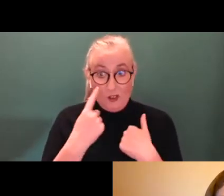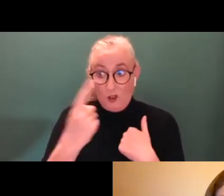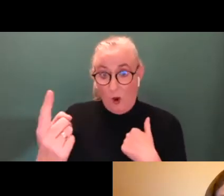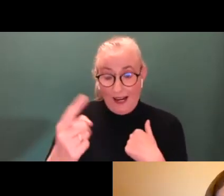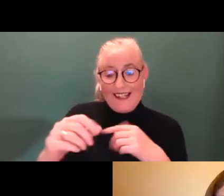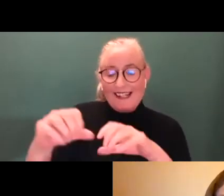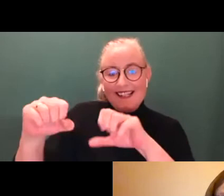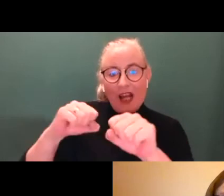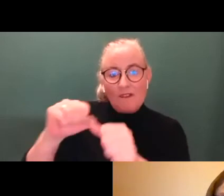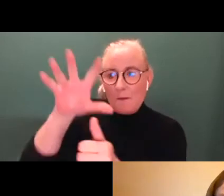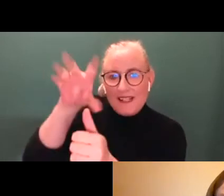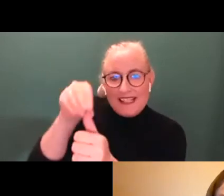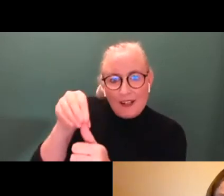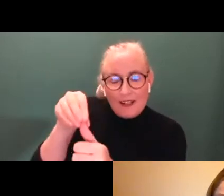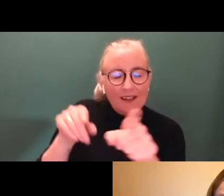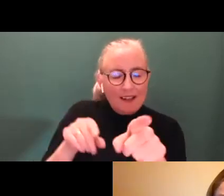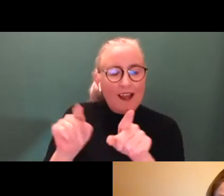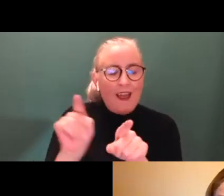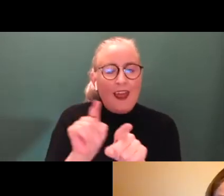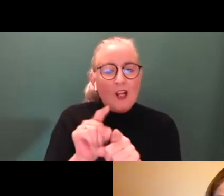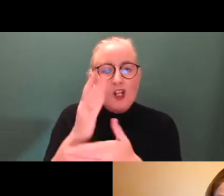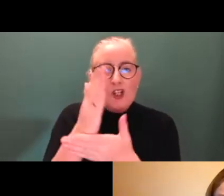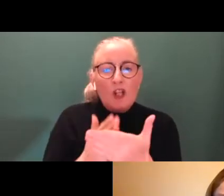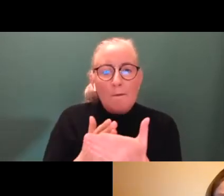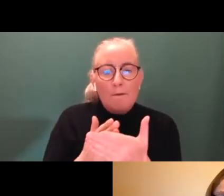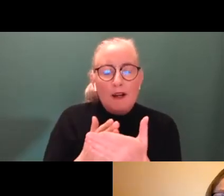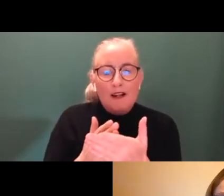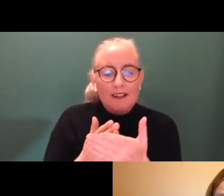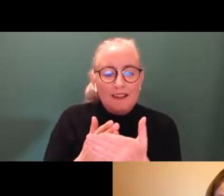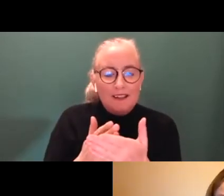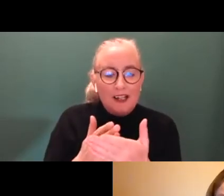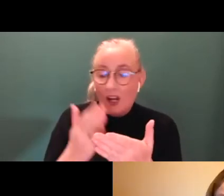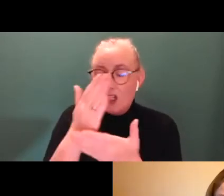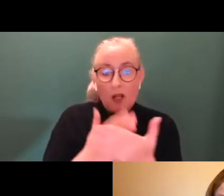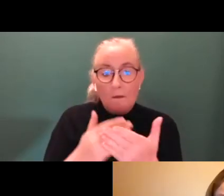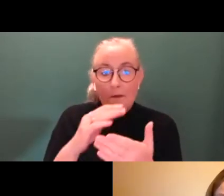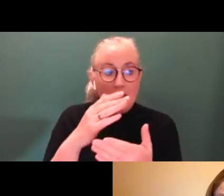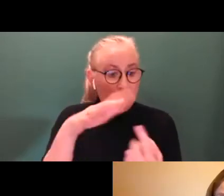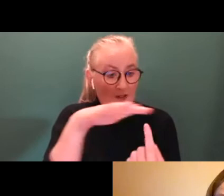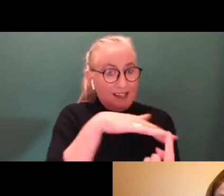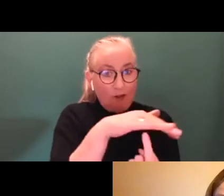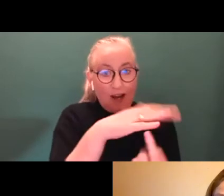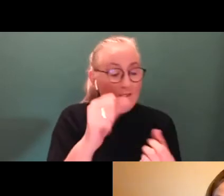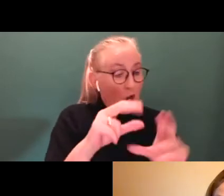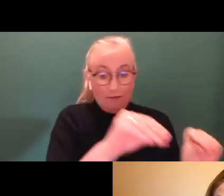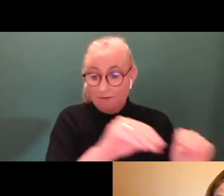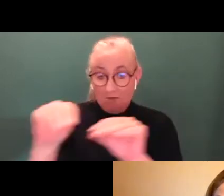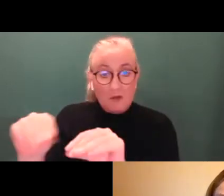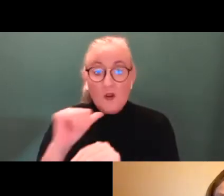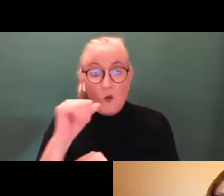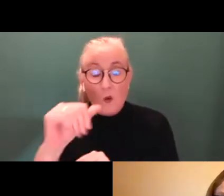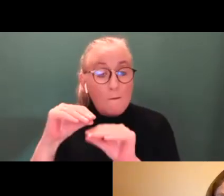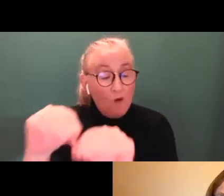service specific. So some of the sites, for example, had no movers from them. So it